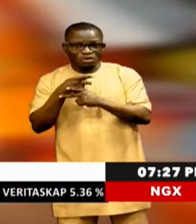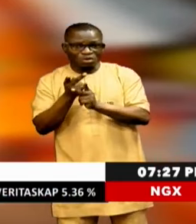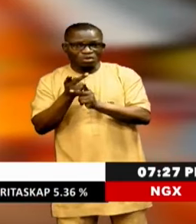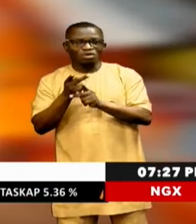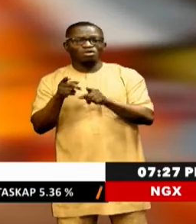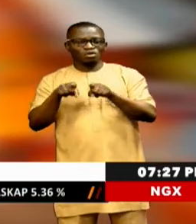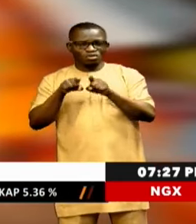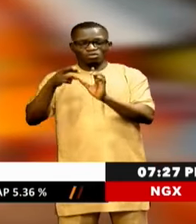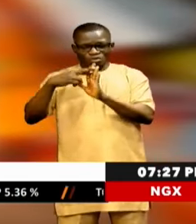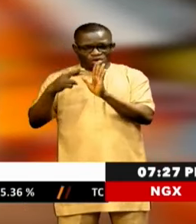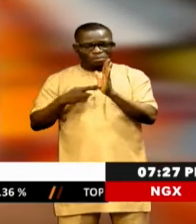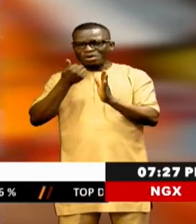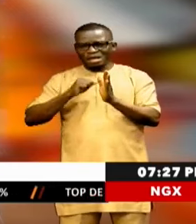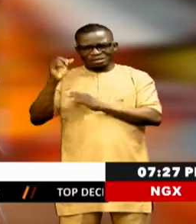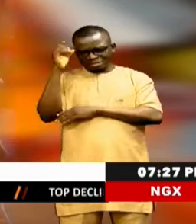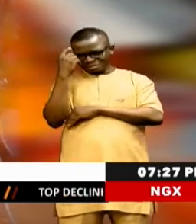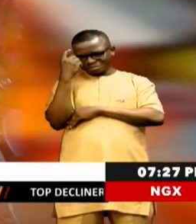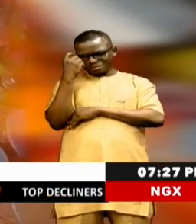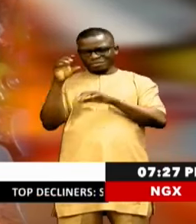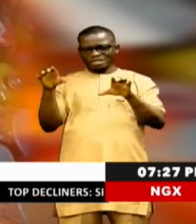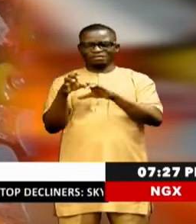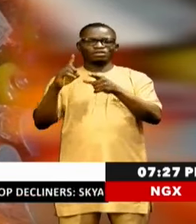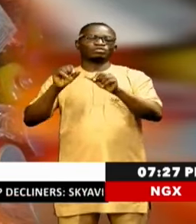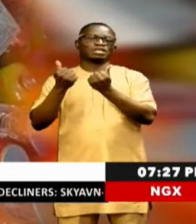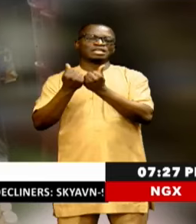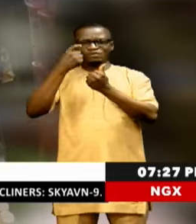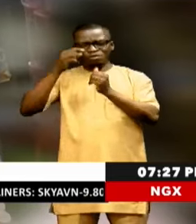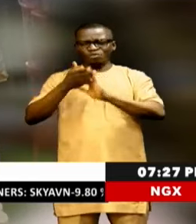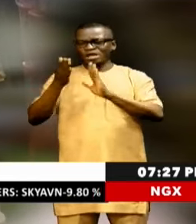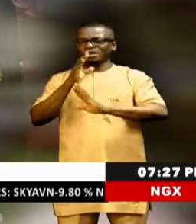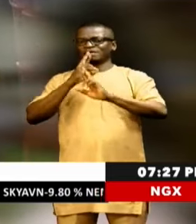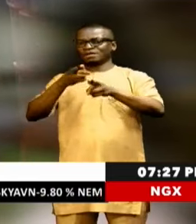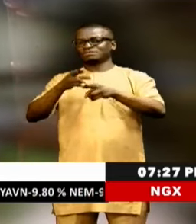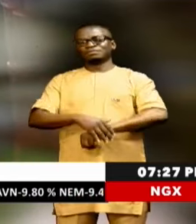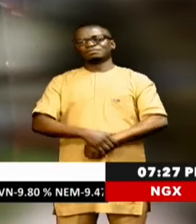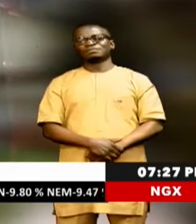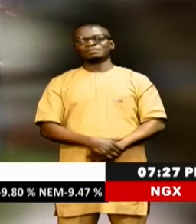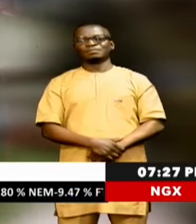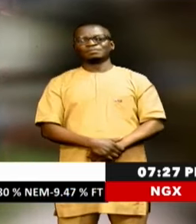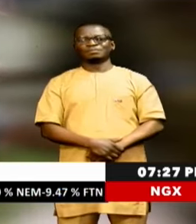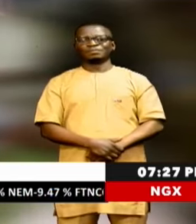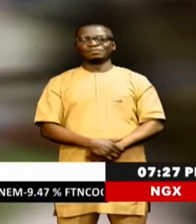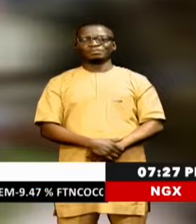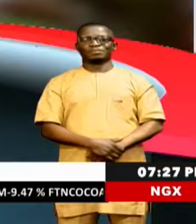also report any suspicious activity to the agency for swift response.